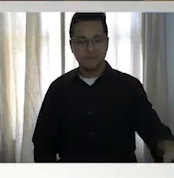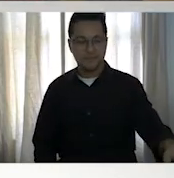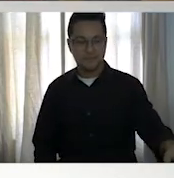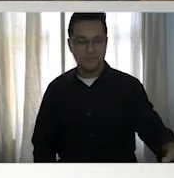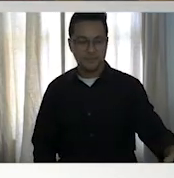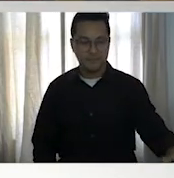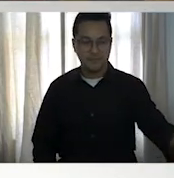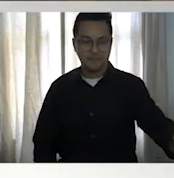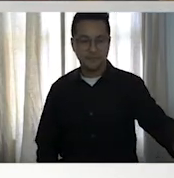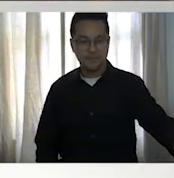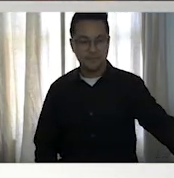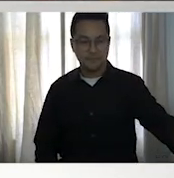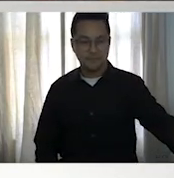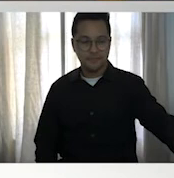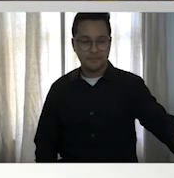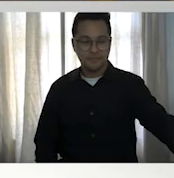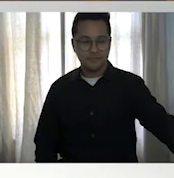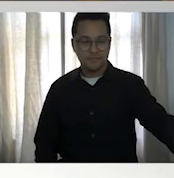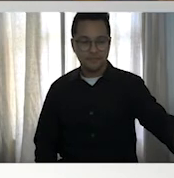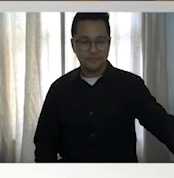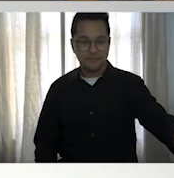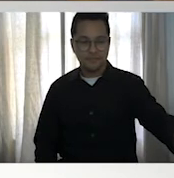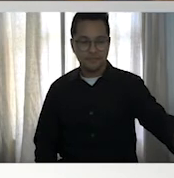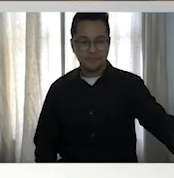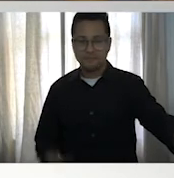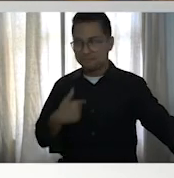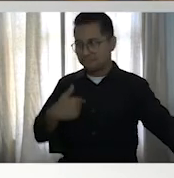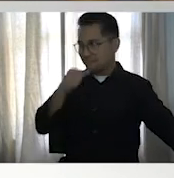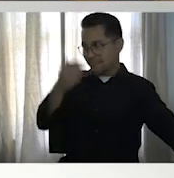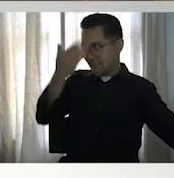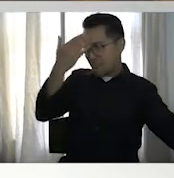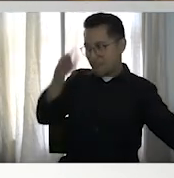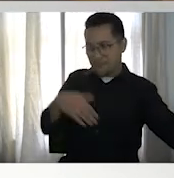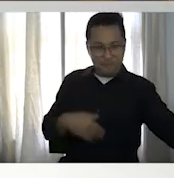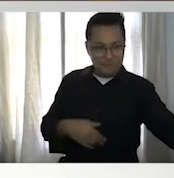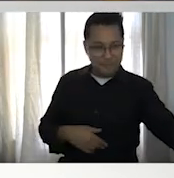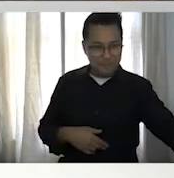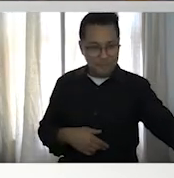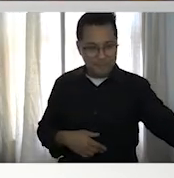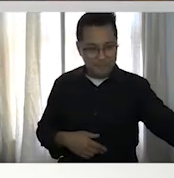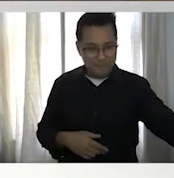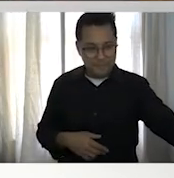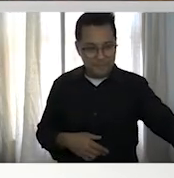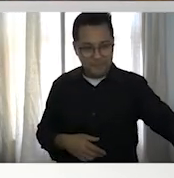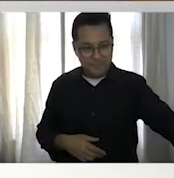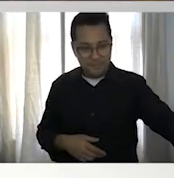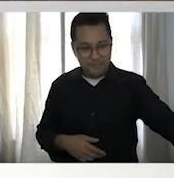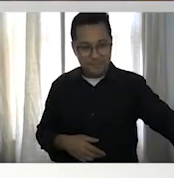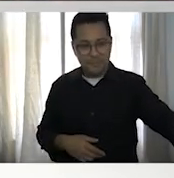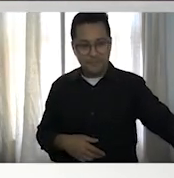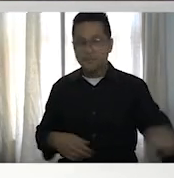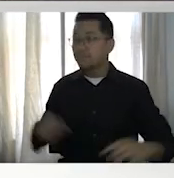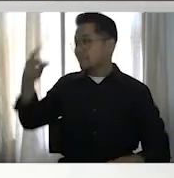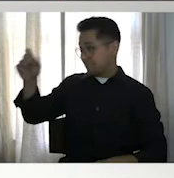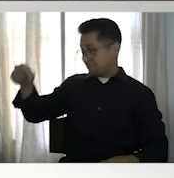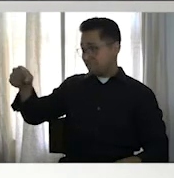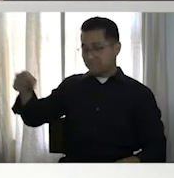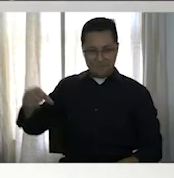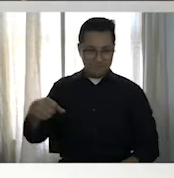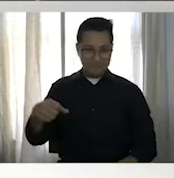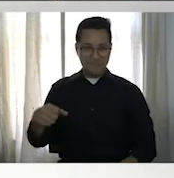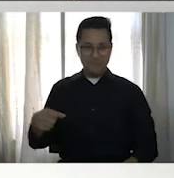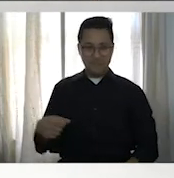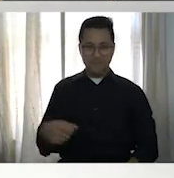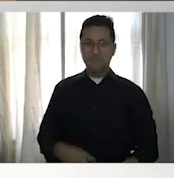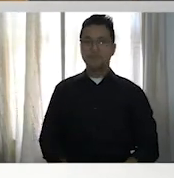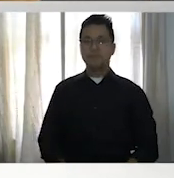yeah, I don't remember. I think so. I think this is a block. Okay. Oh, hour blocks? Okay. Yeah. Okay. So they're here.